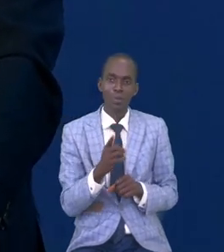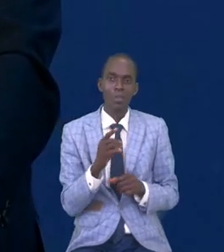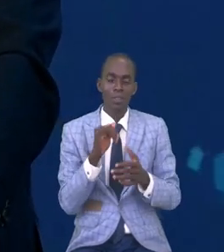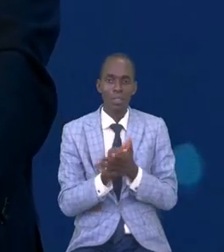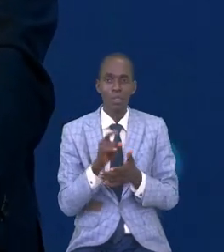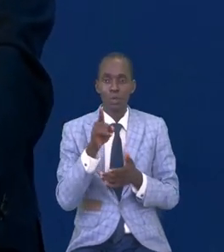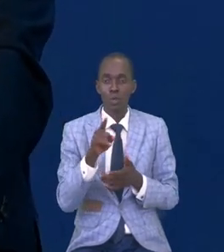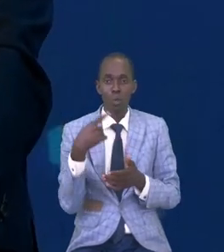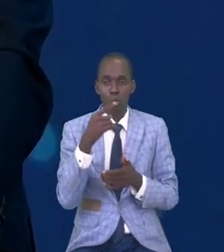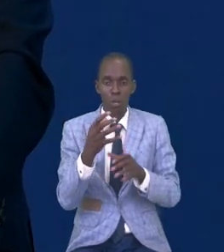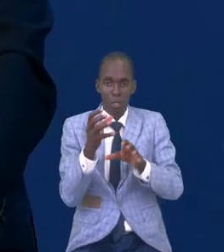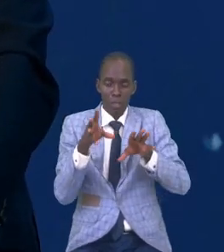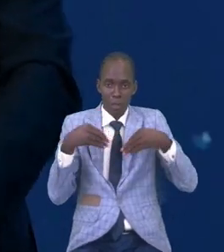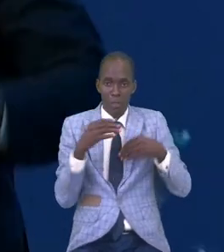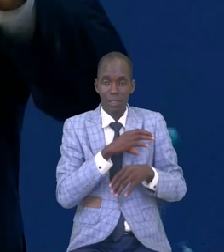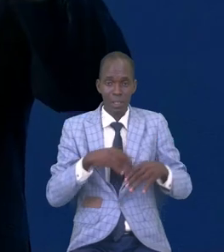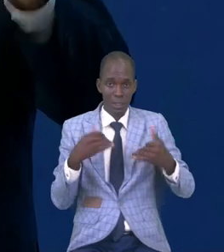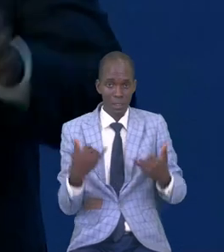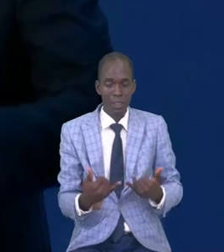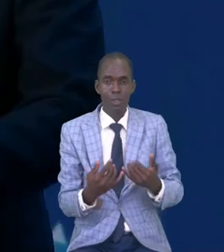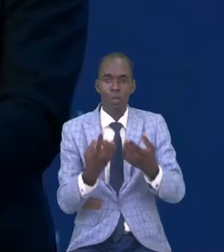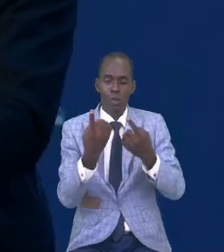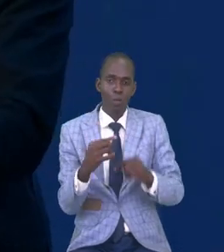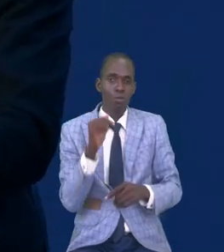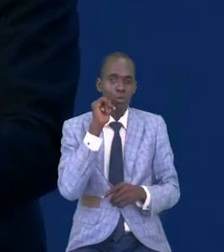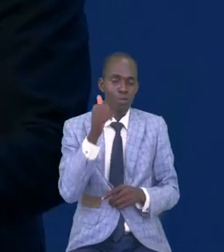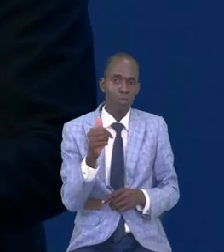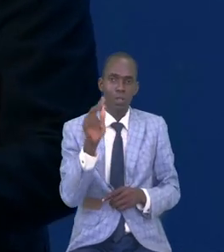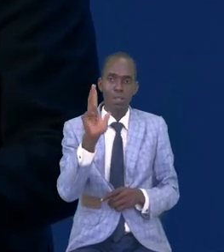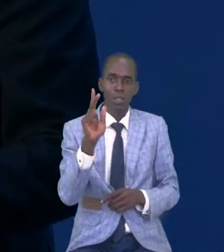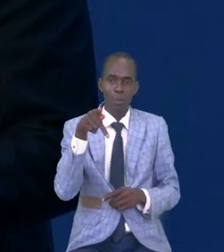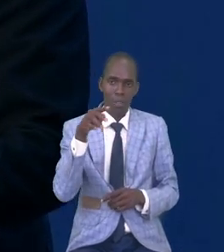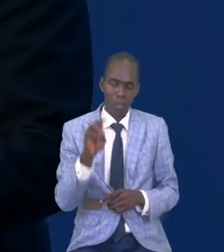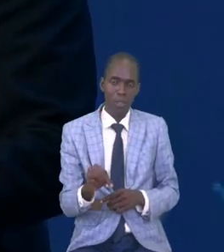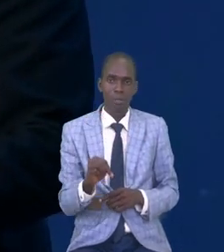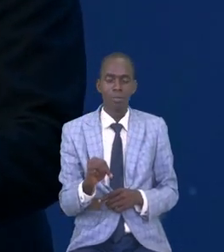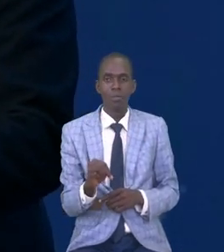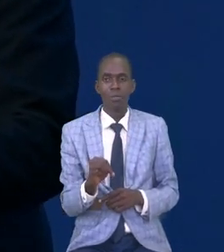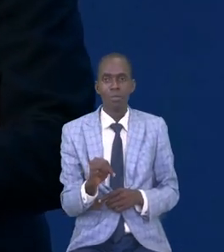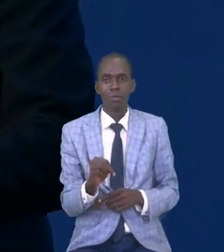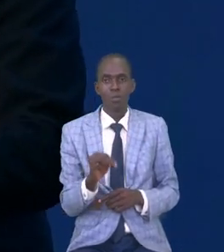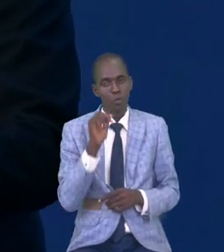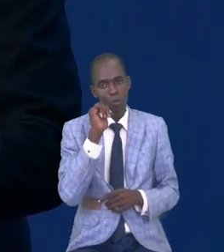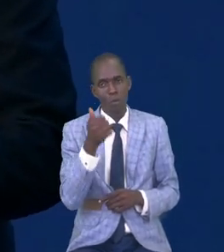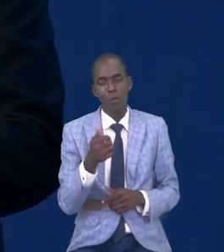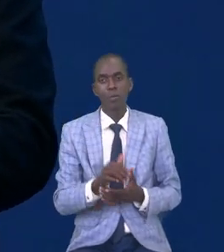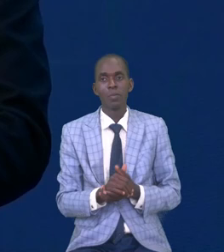3 p.m. at the counselor's stand tomorrow.